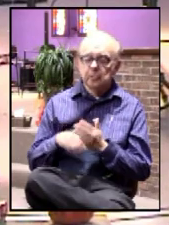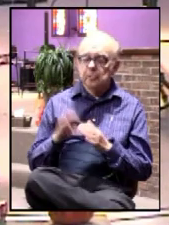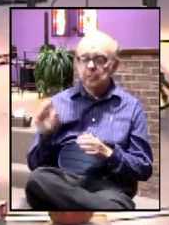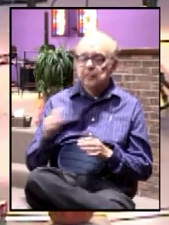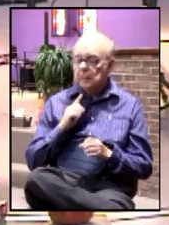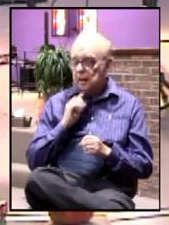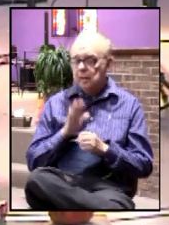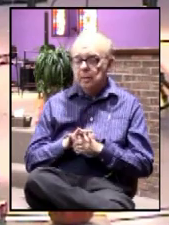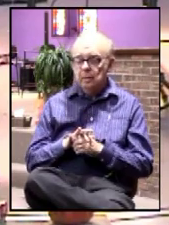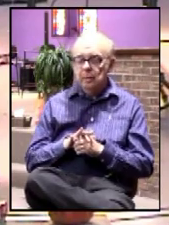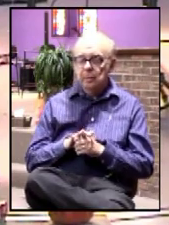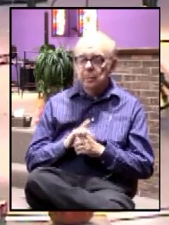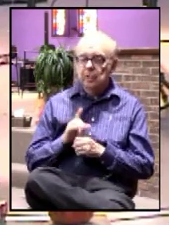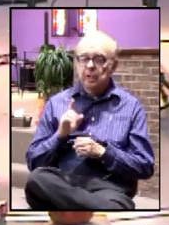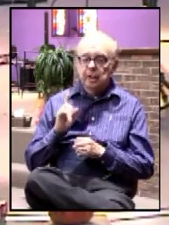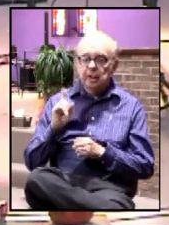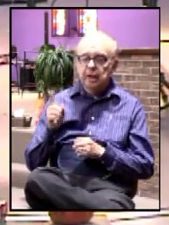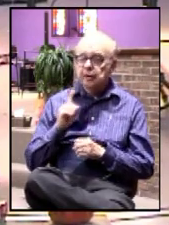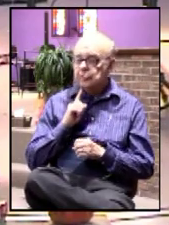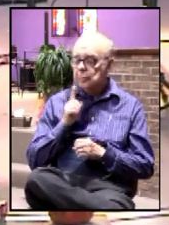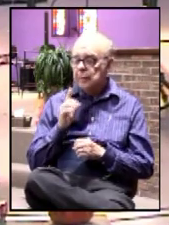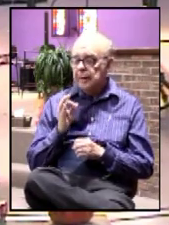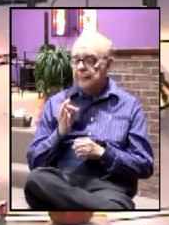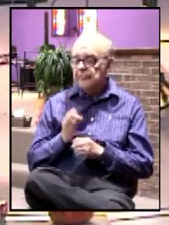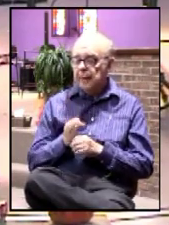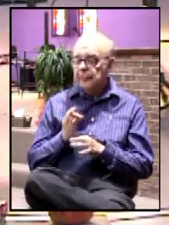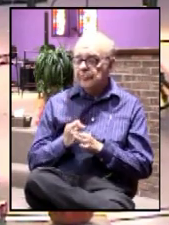Whatever he has promised, he is faithful.